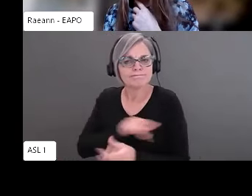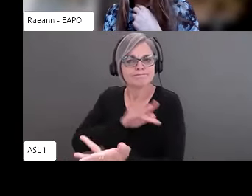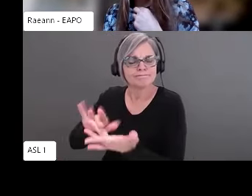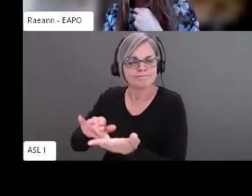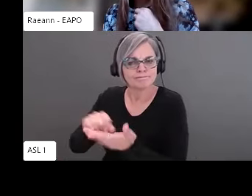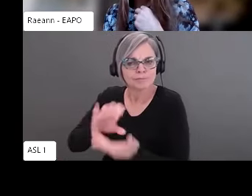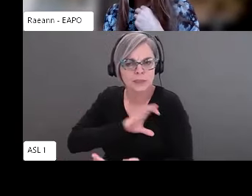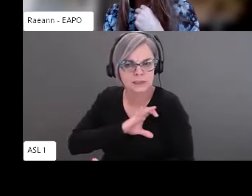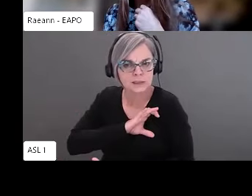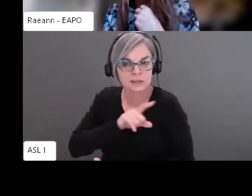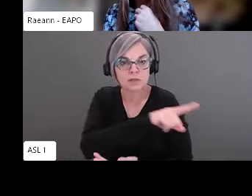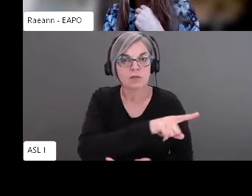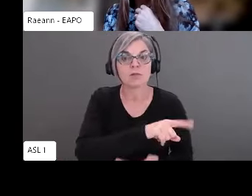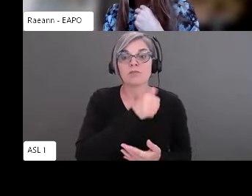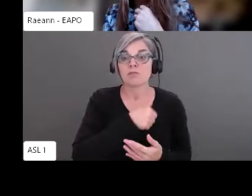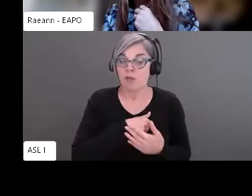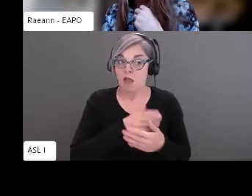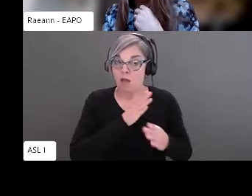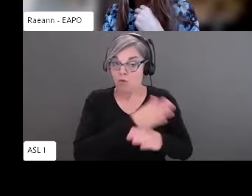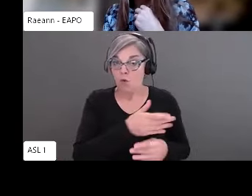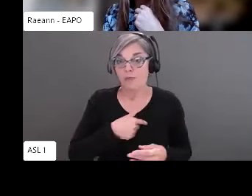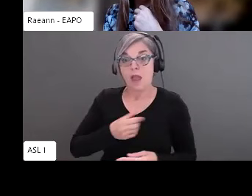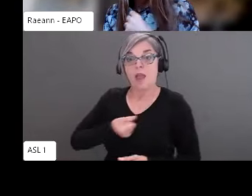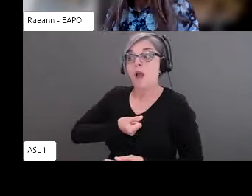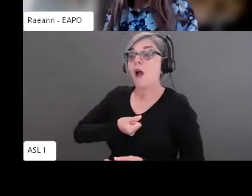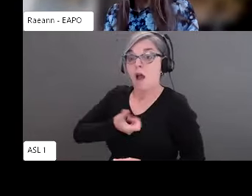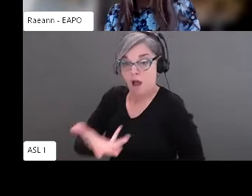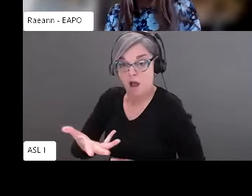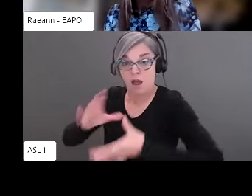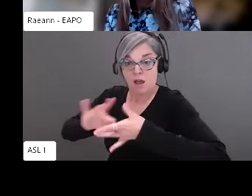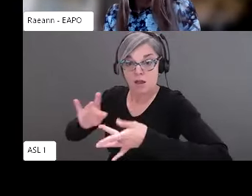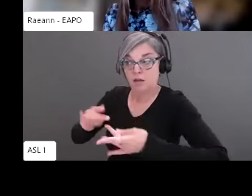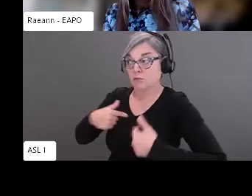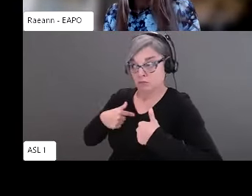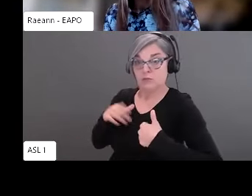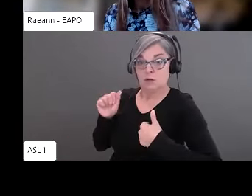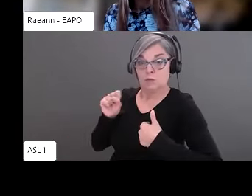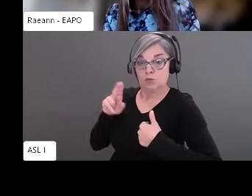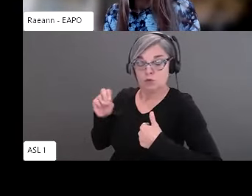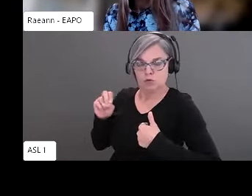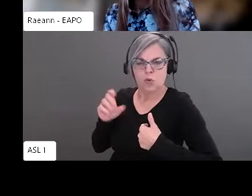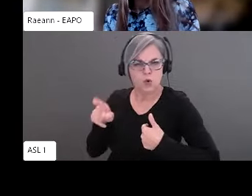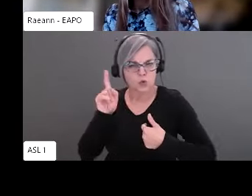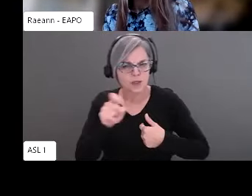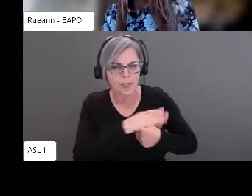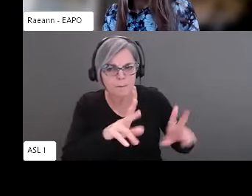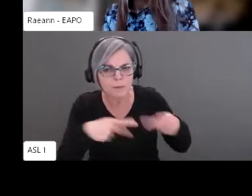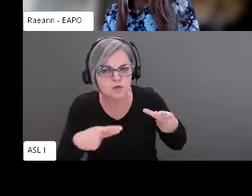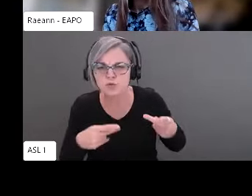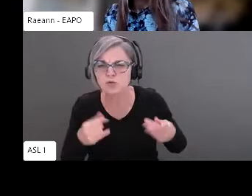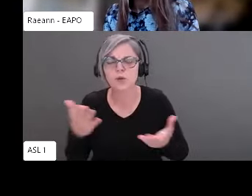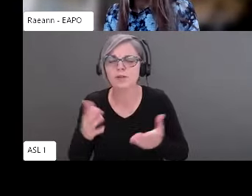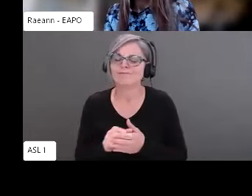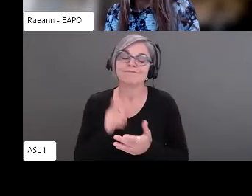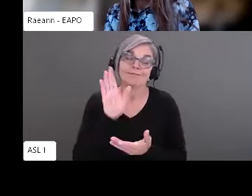work? Um, uh, so to make it even more confusing in the United States, every state has a slightly different